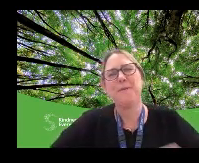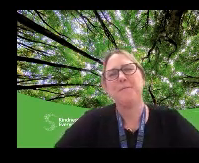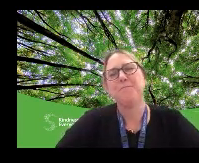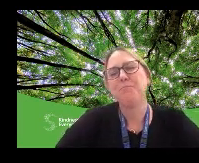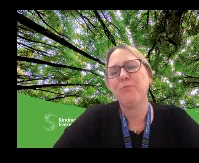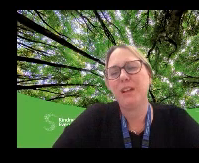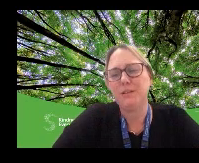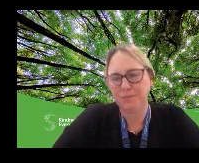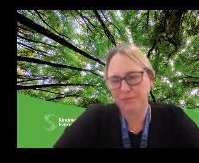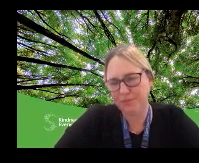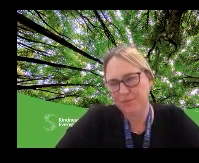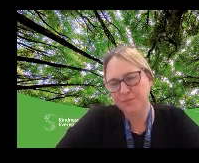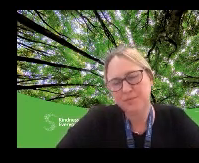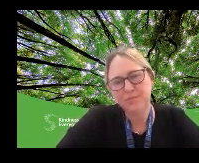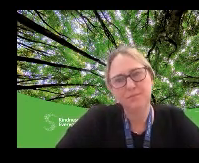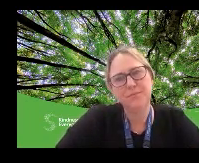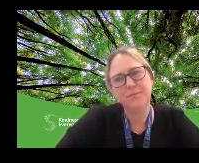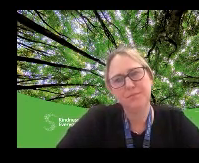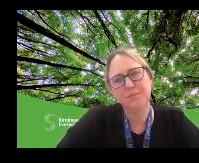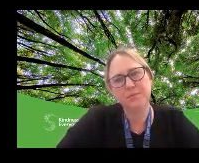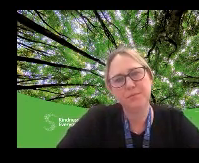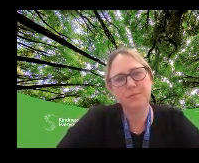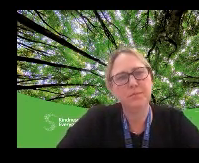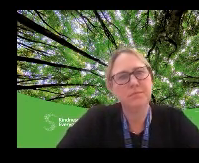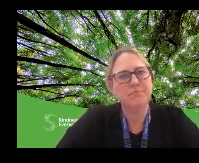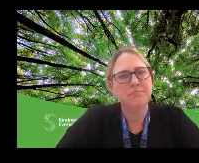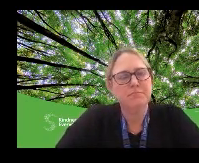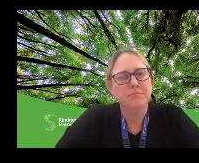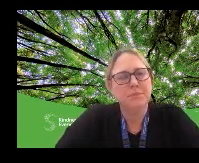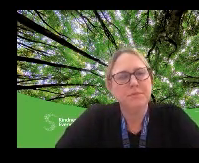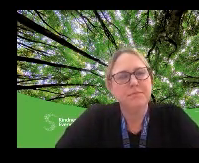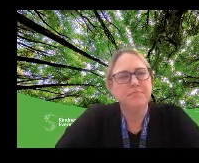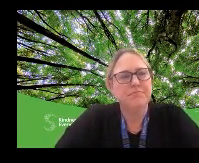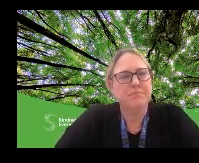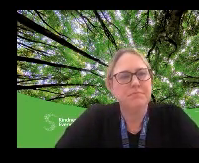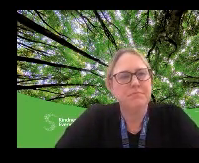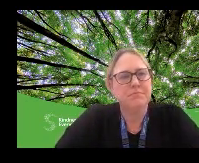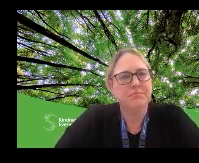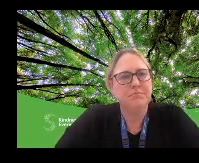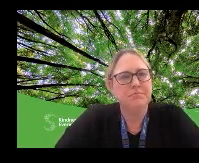are very much interested in how